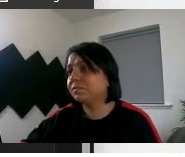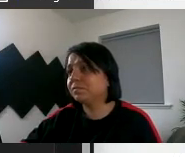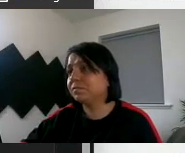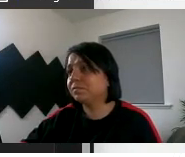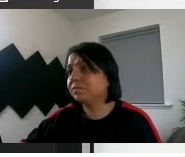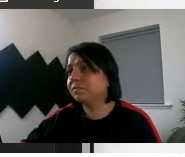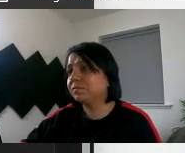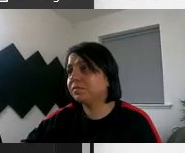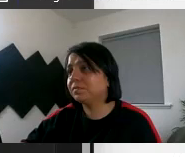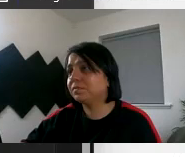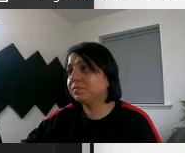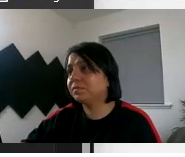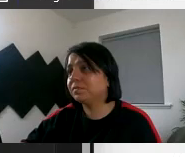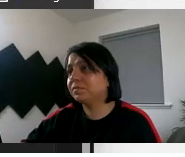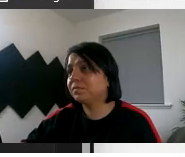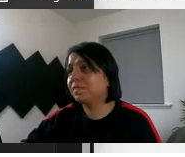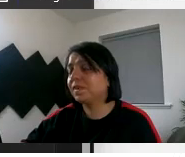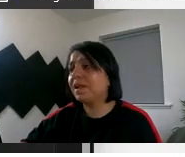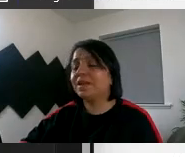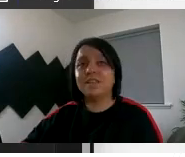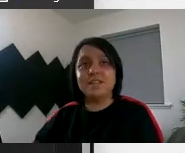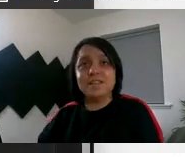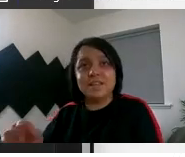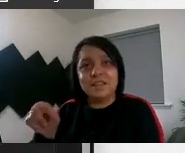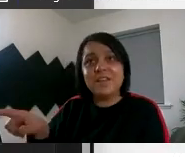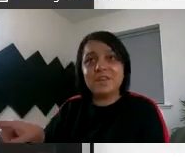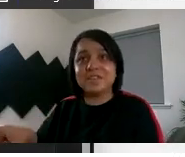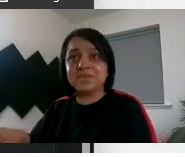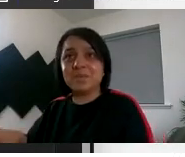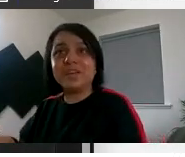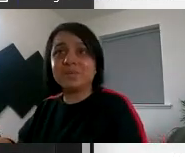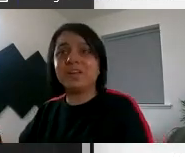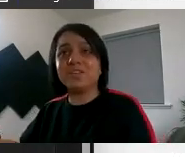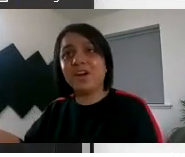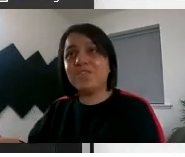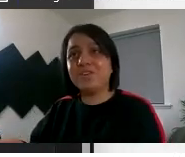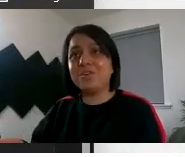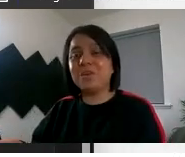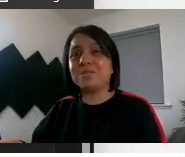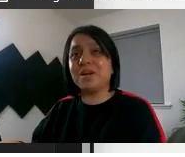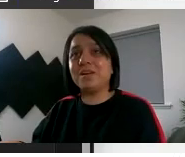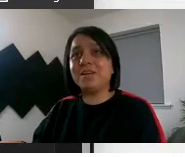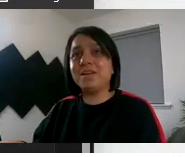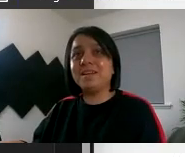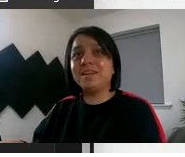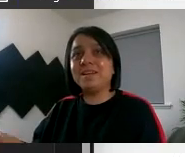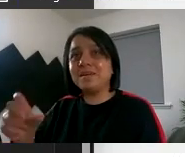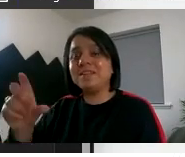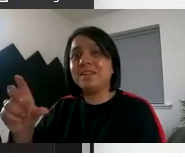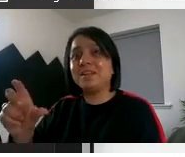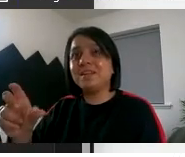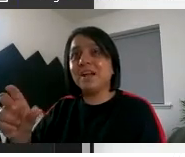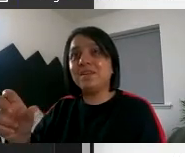the man or woman will be like, do you want a wee bag of that? See, he uses we as well. So Irish use we as well. That